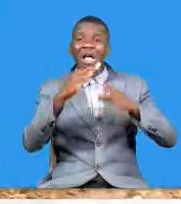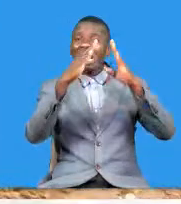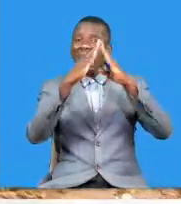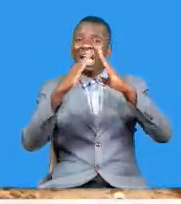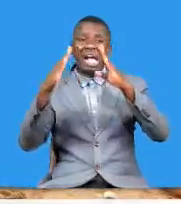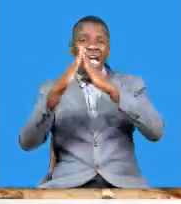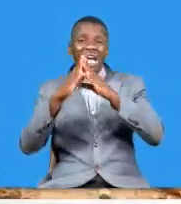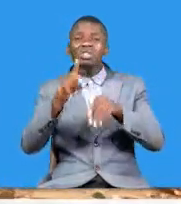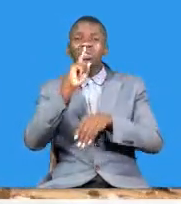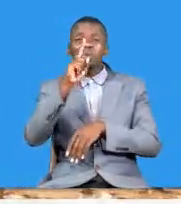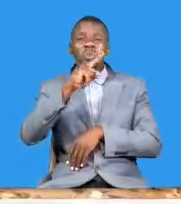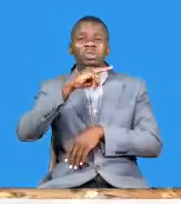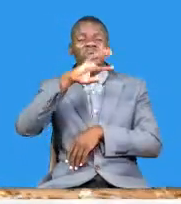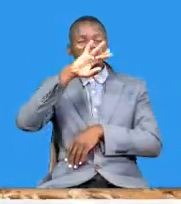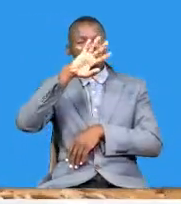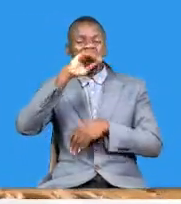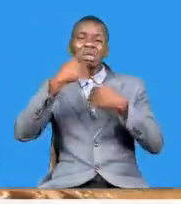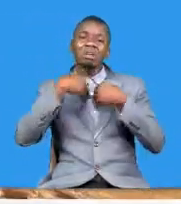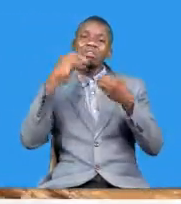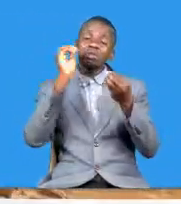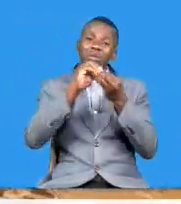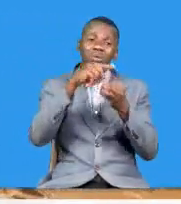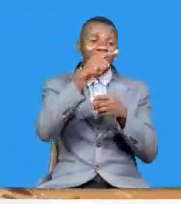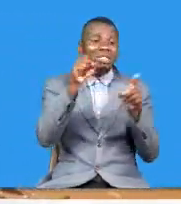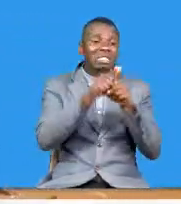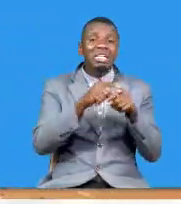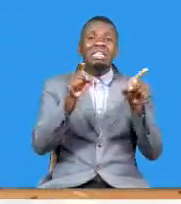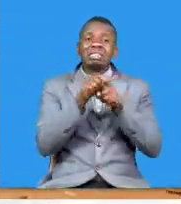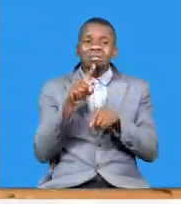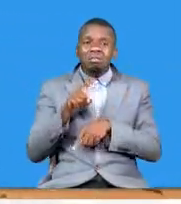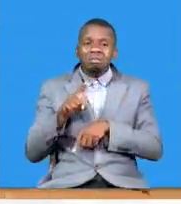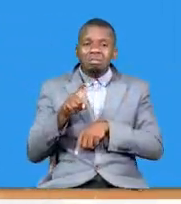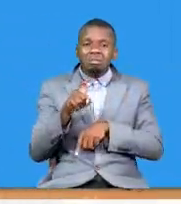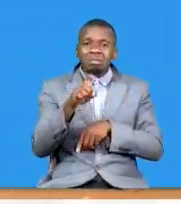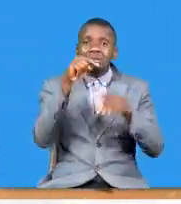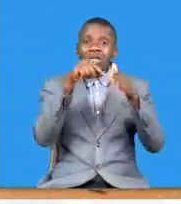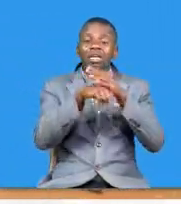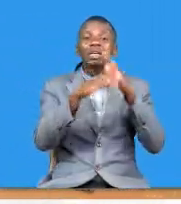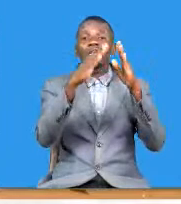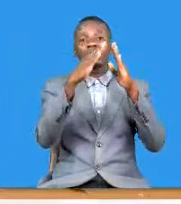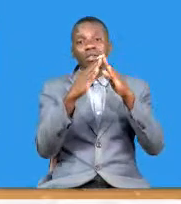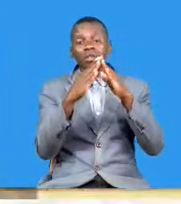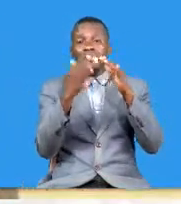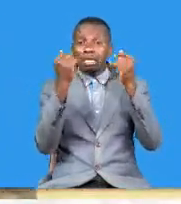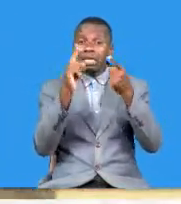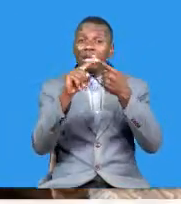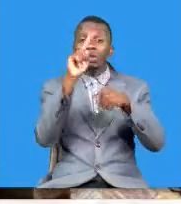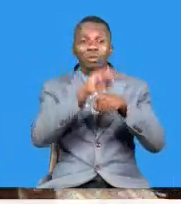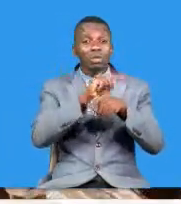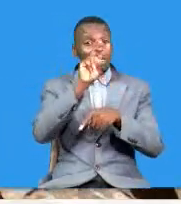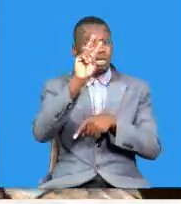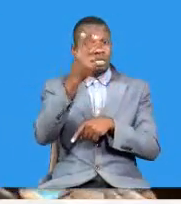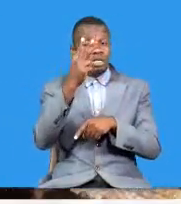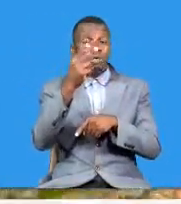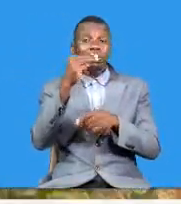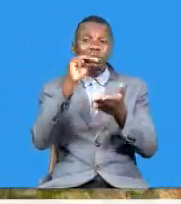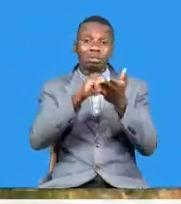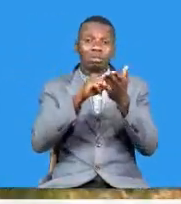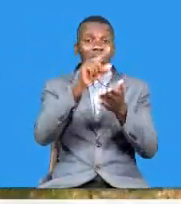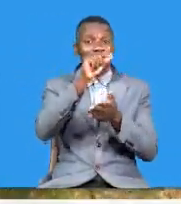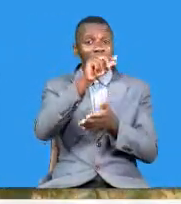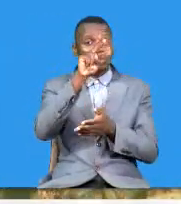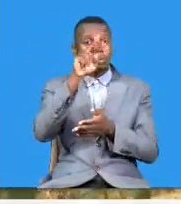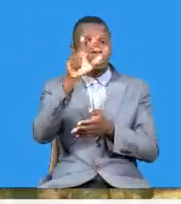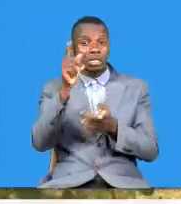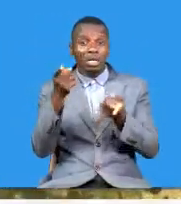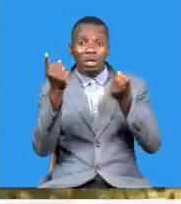the garbage, as they complained that maggots have infested their houses. Today, 2nd March 2023, a check by the Hope